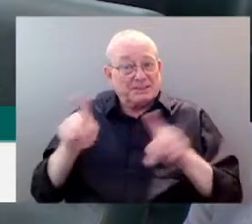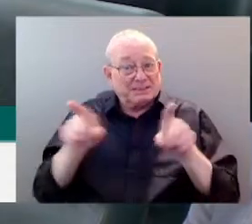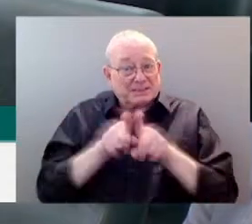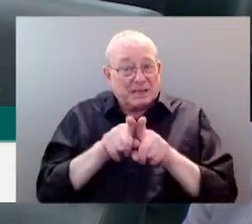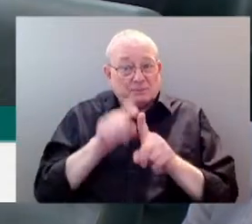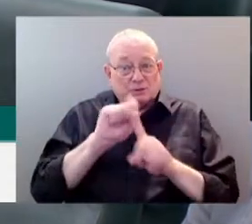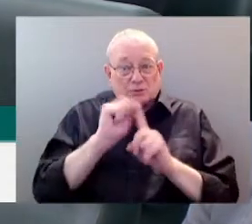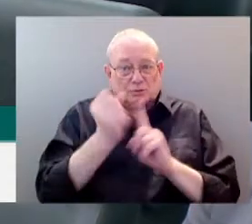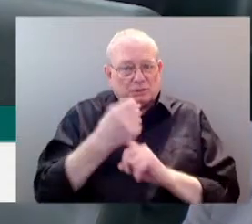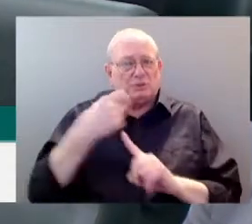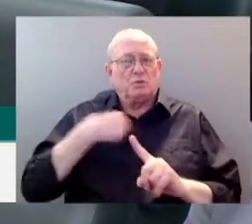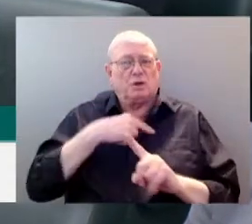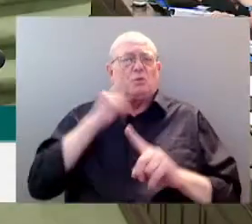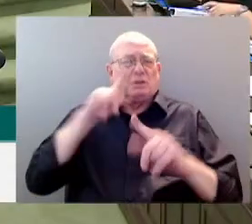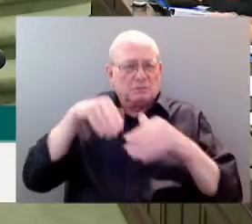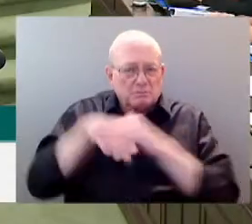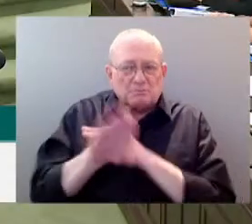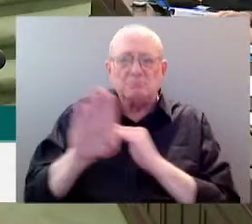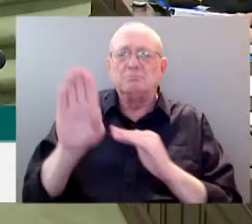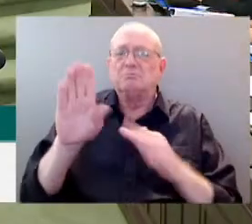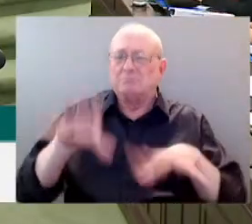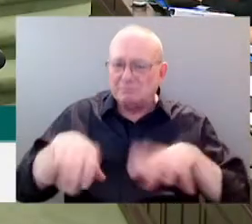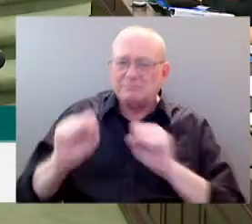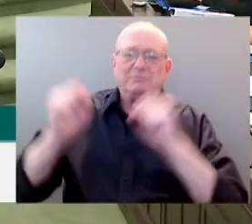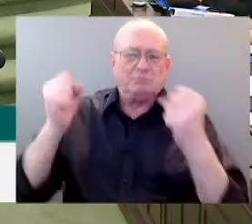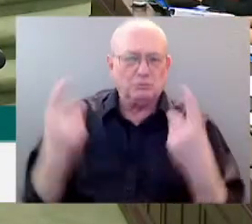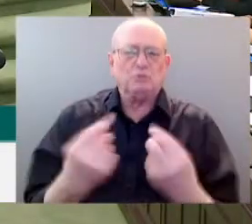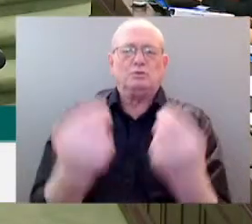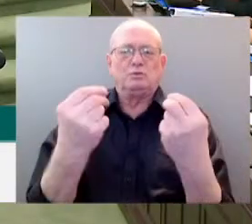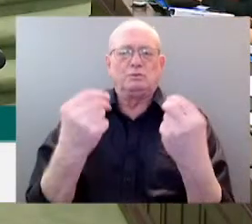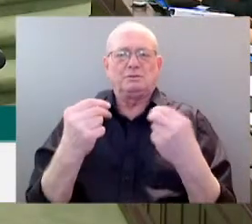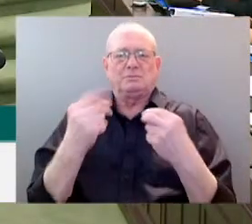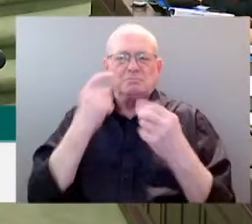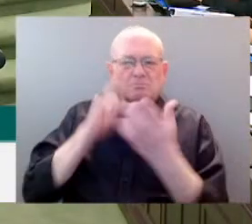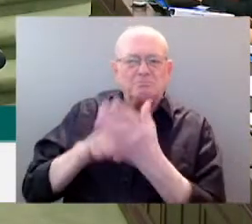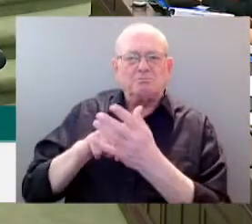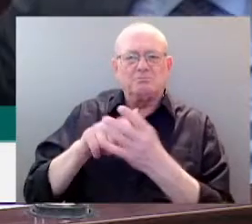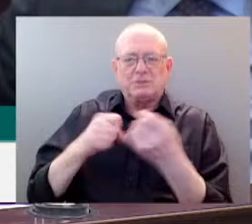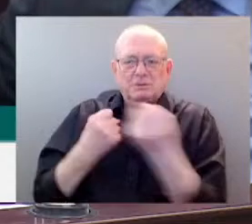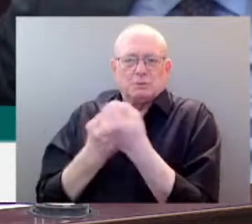problem and we will fix it The Honorable leader of the opposition has the